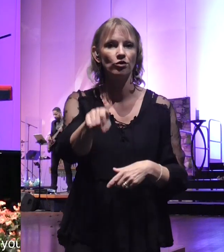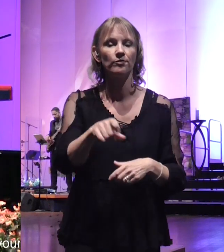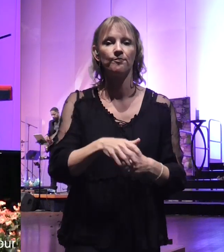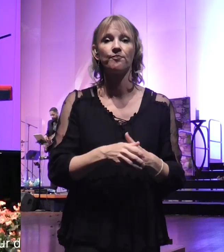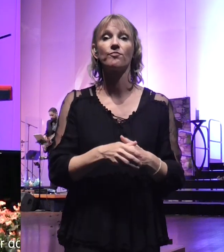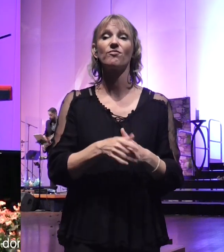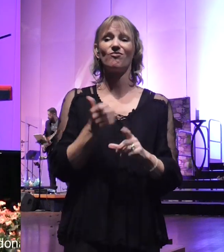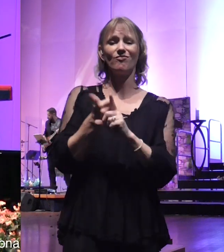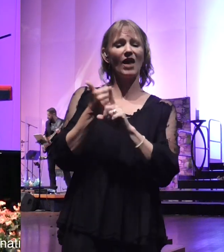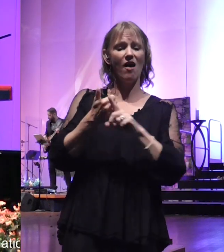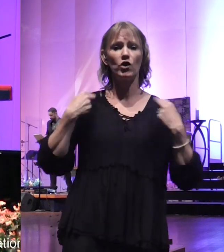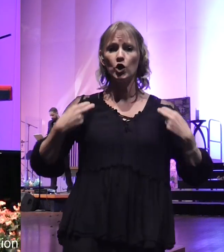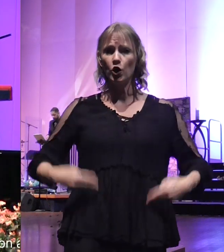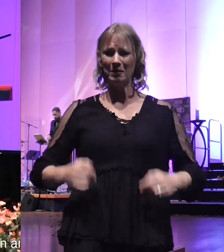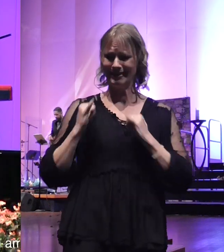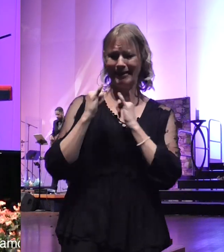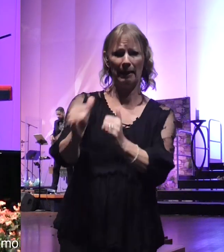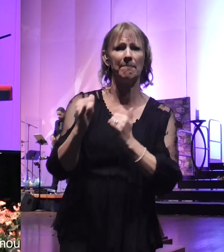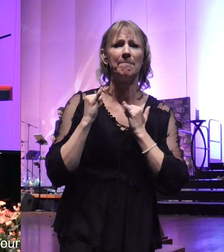You're human like me.